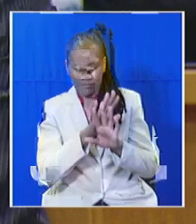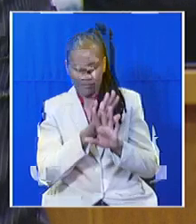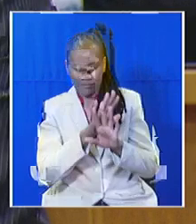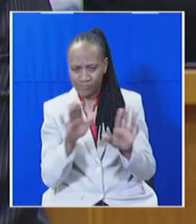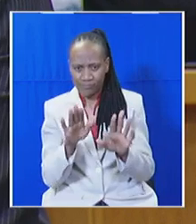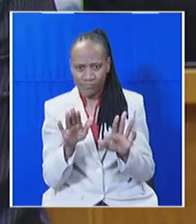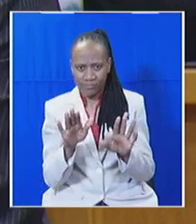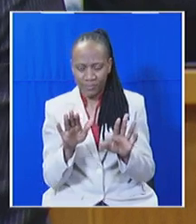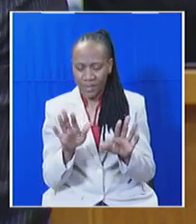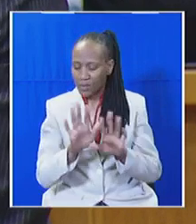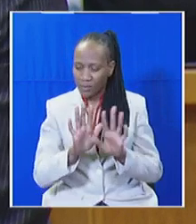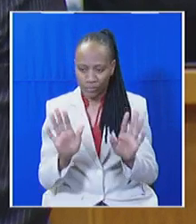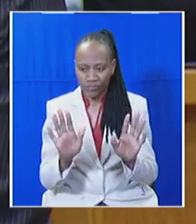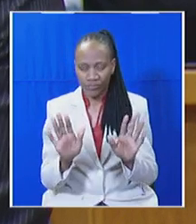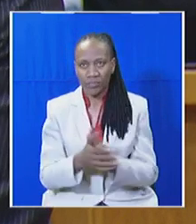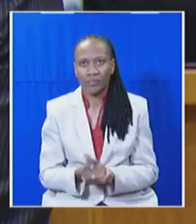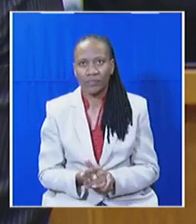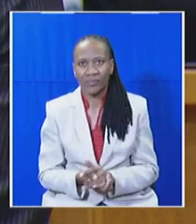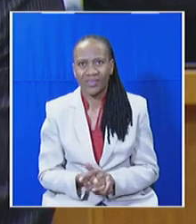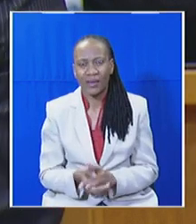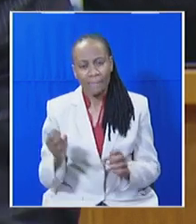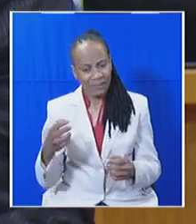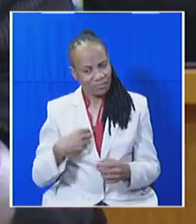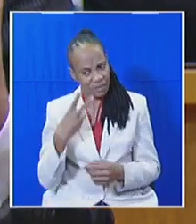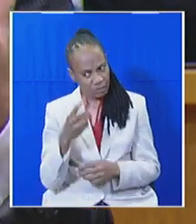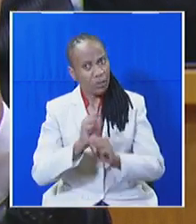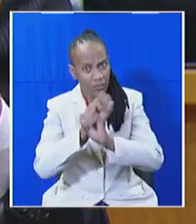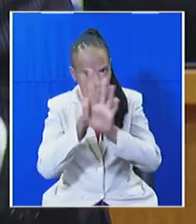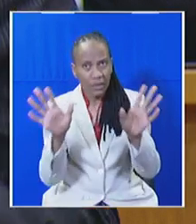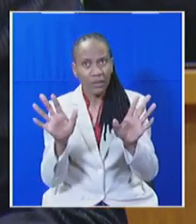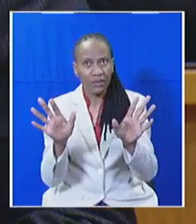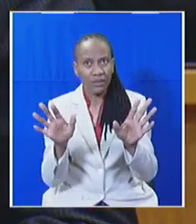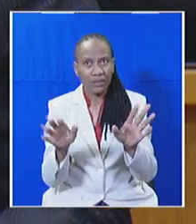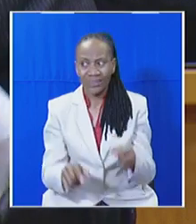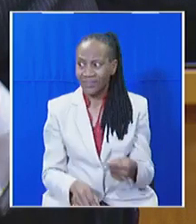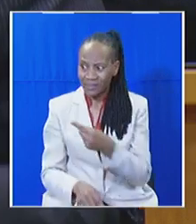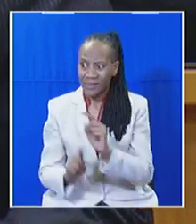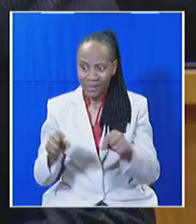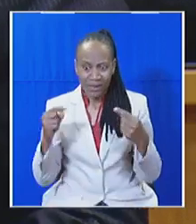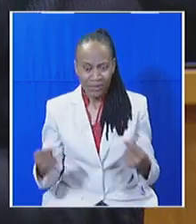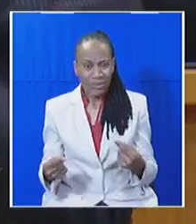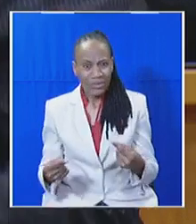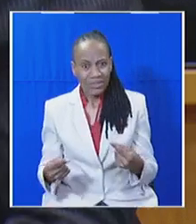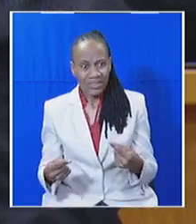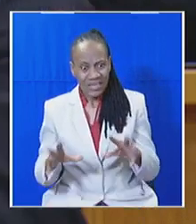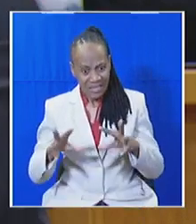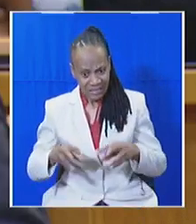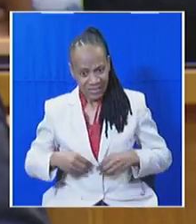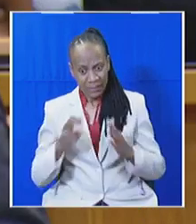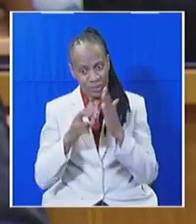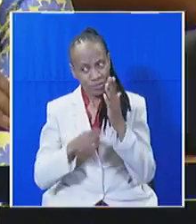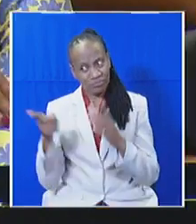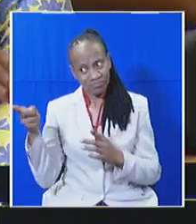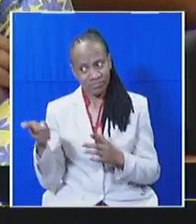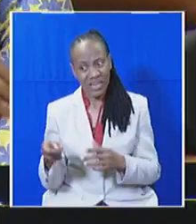or Honourable Maimane. But it seems very clear that they can't take their own medicine. They're happy to dish it out. They can't take it.